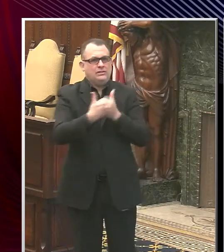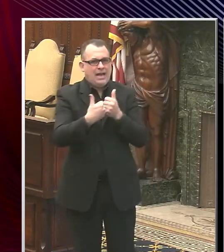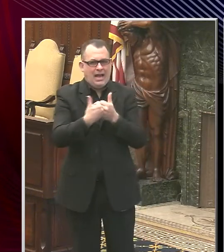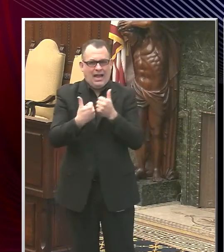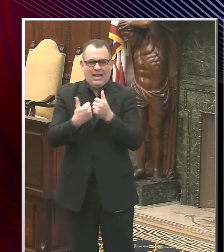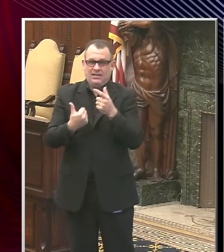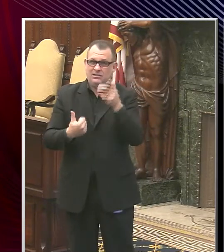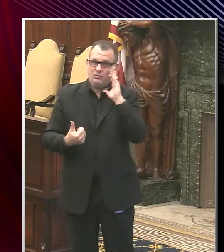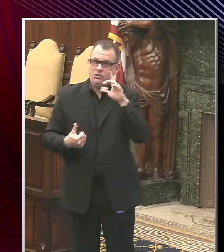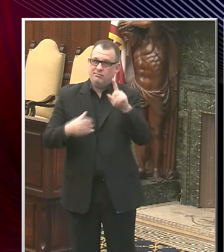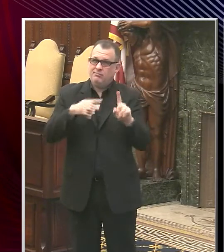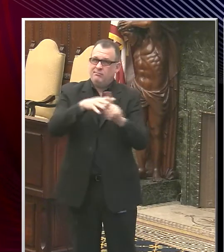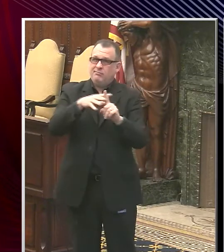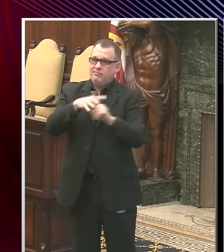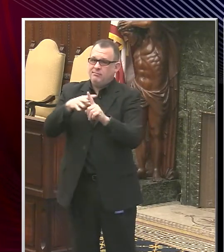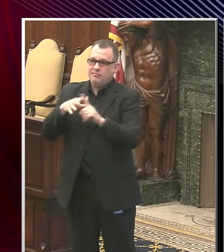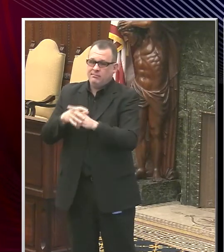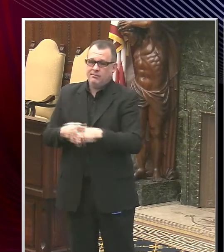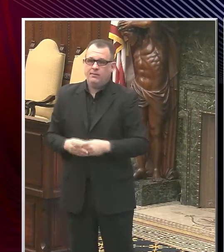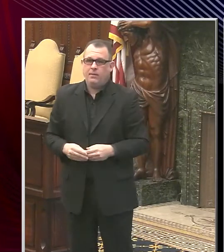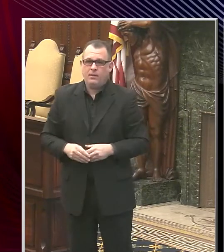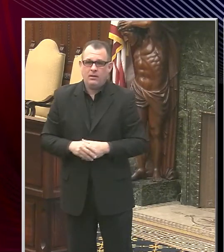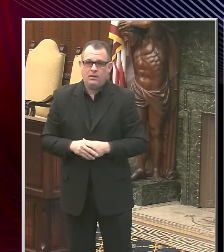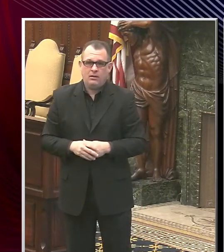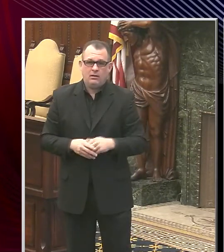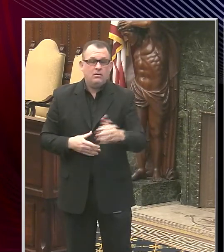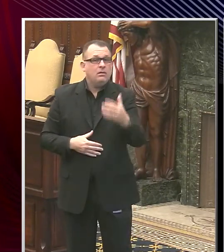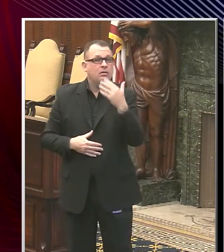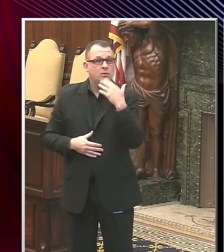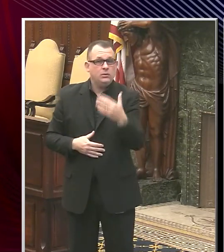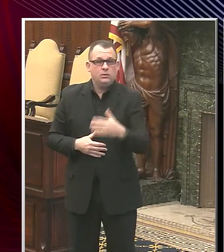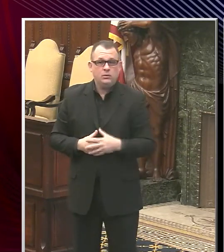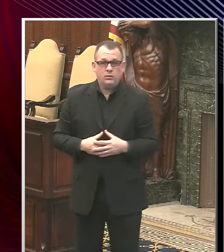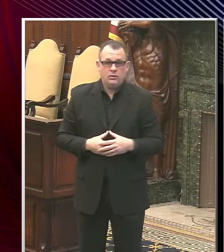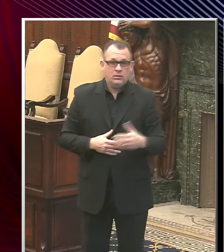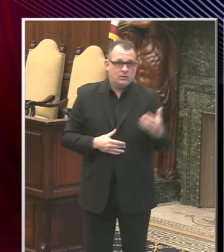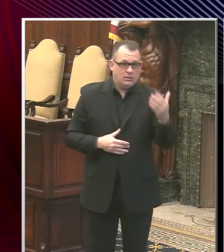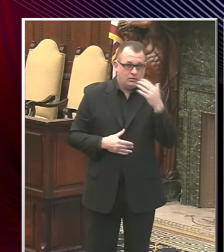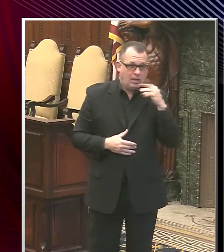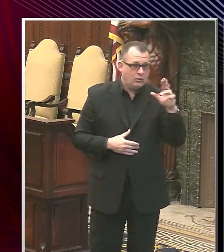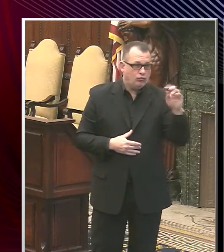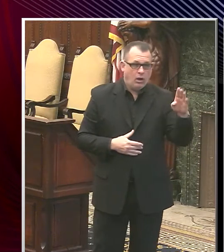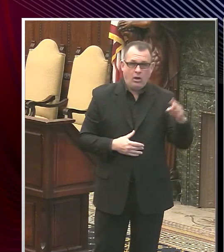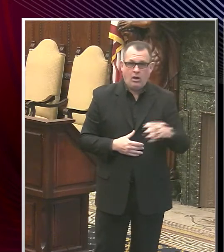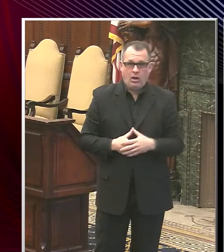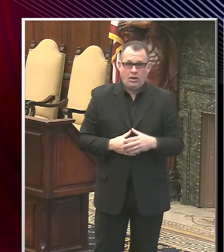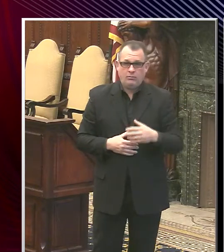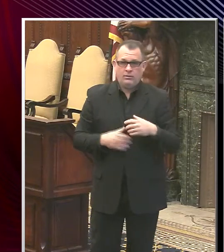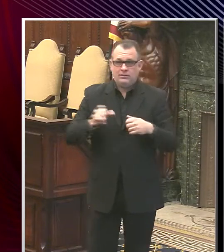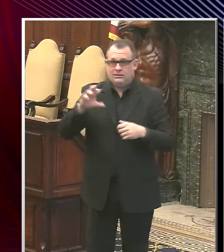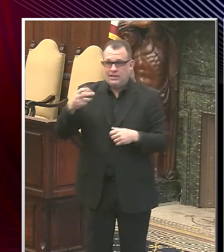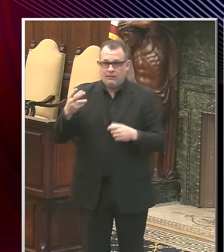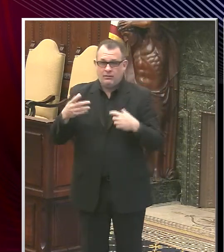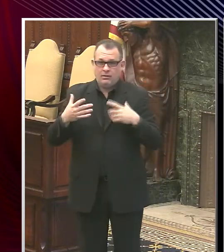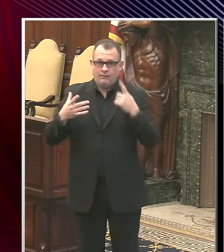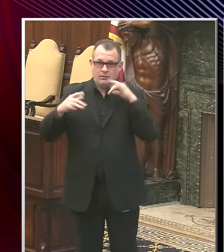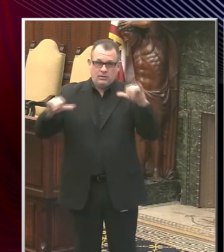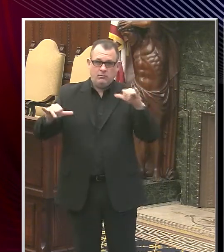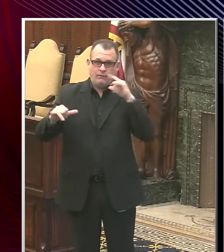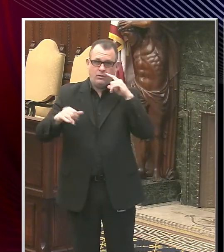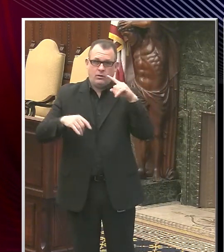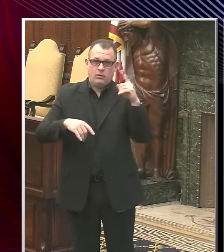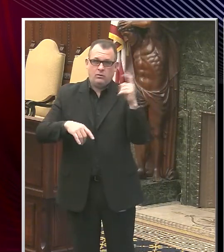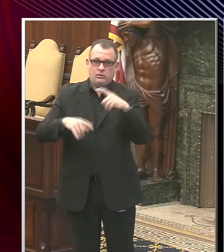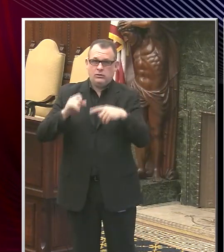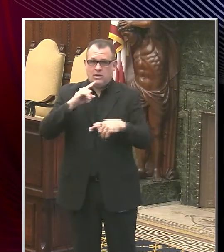plan and budget together. Thanks, Mike. Thank you, Rob. Rob and Sarah will be sticking around for questions, but for now, let's go over